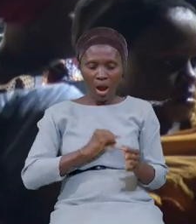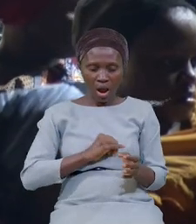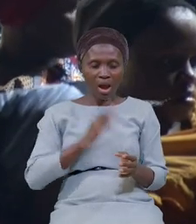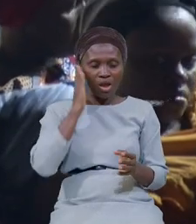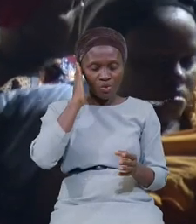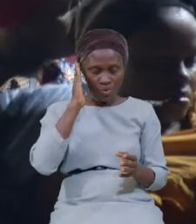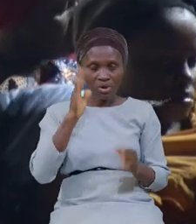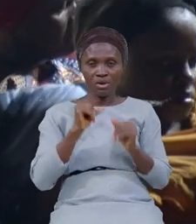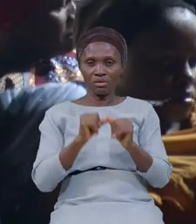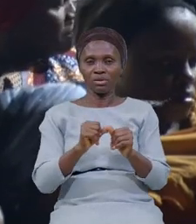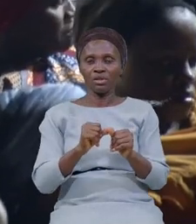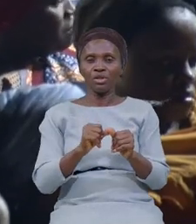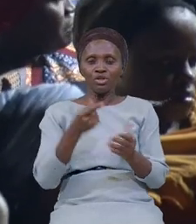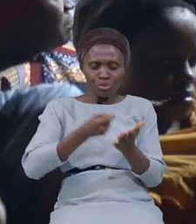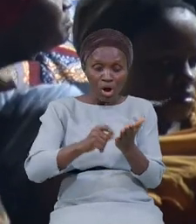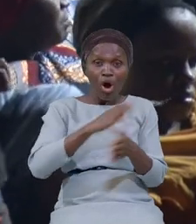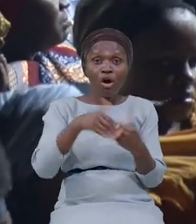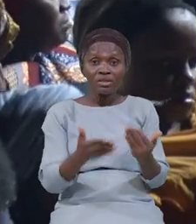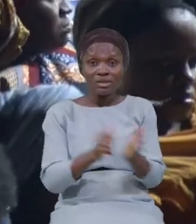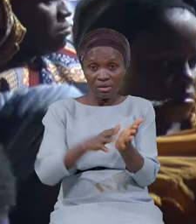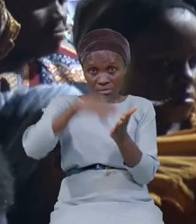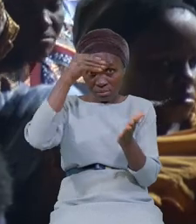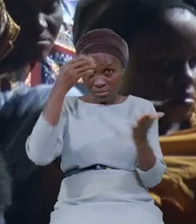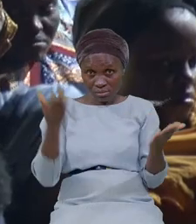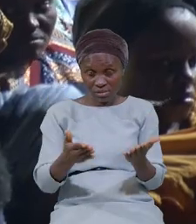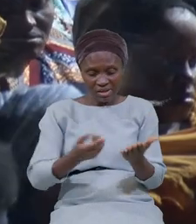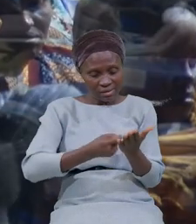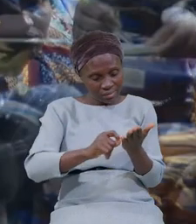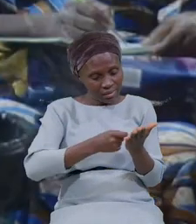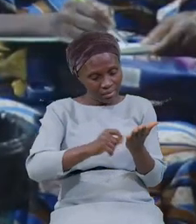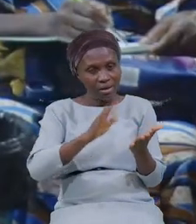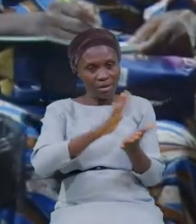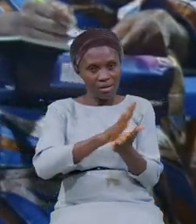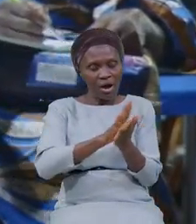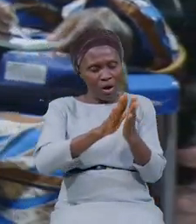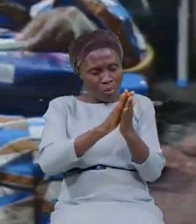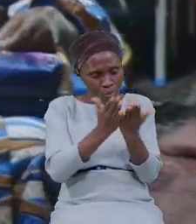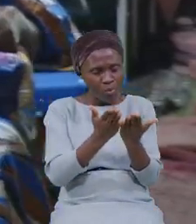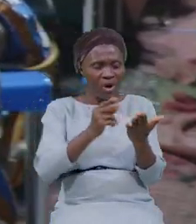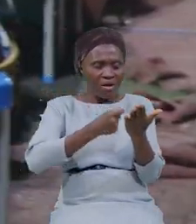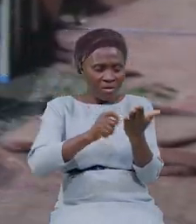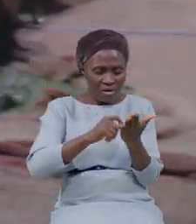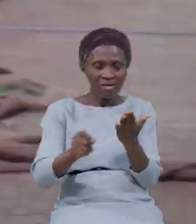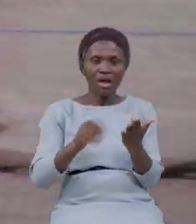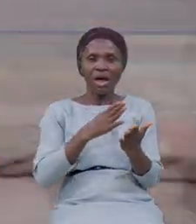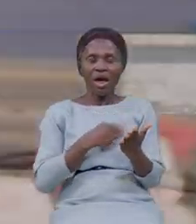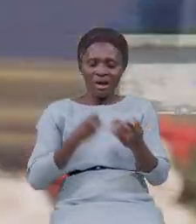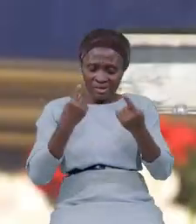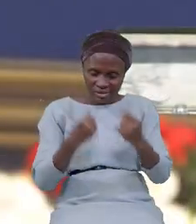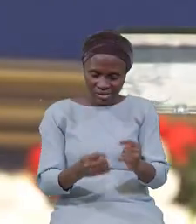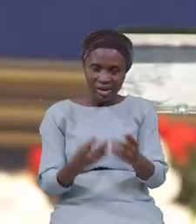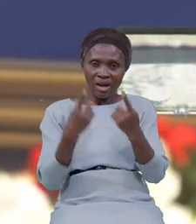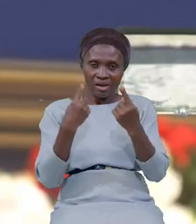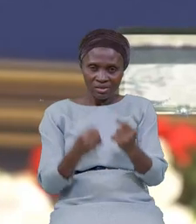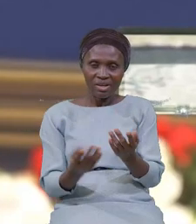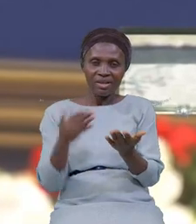over them again and again. And when you see that your human ability is not